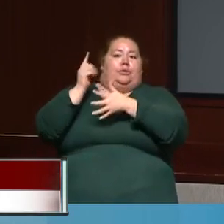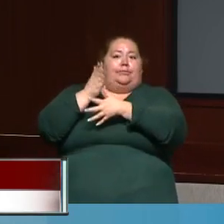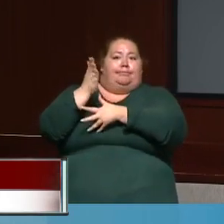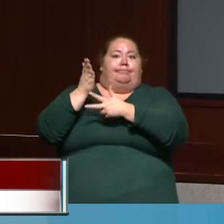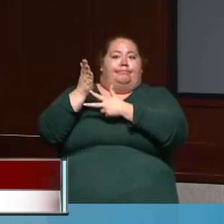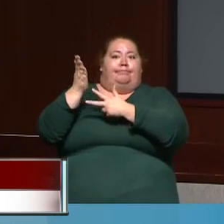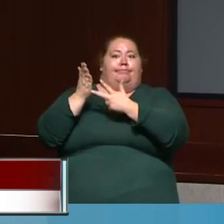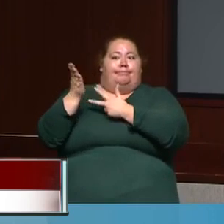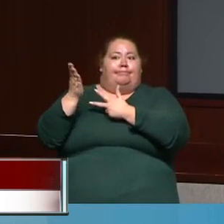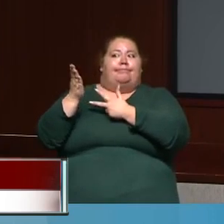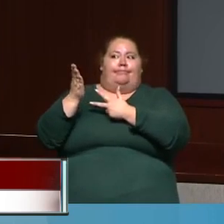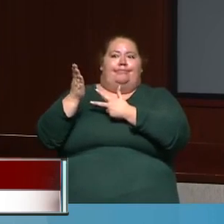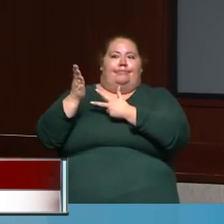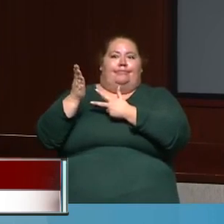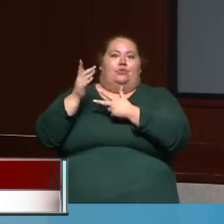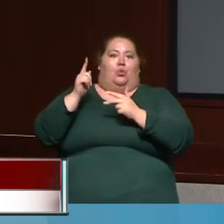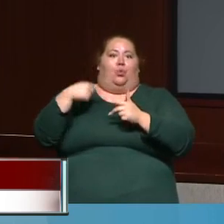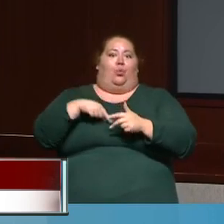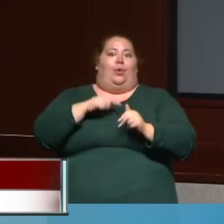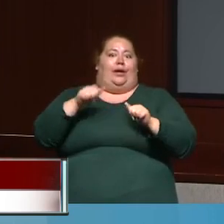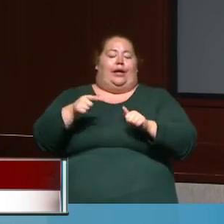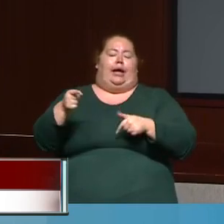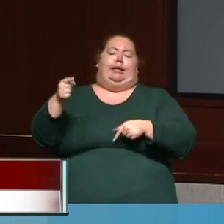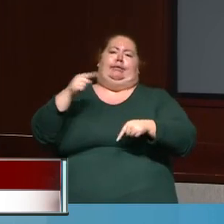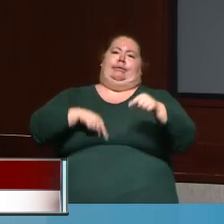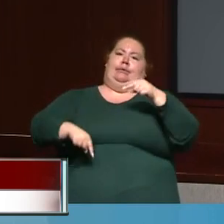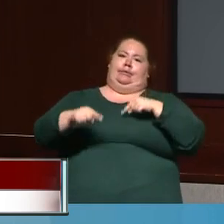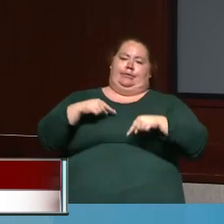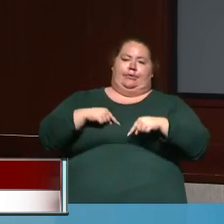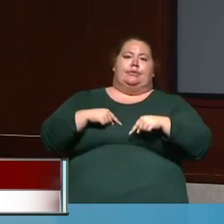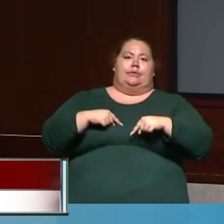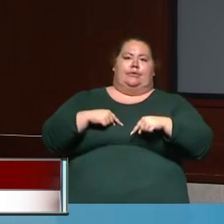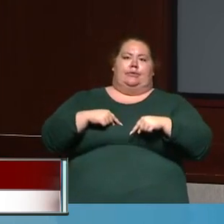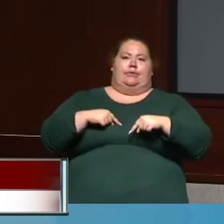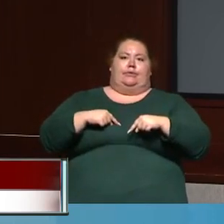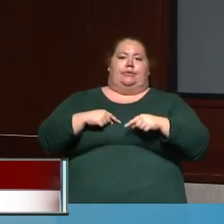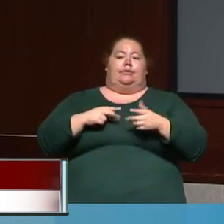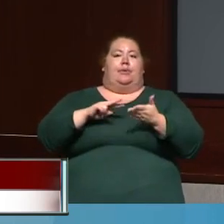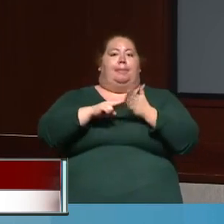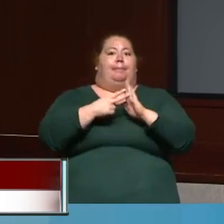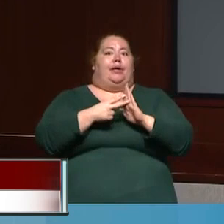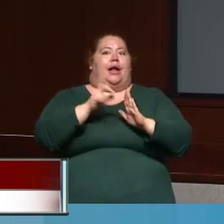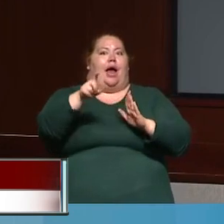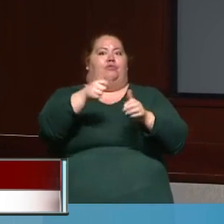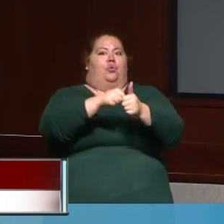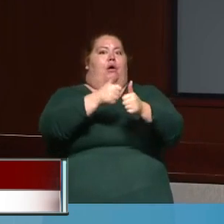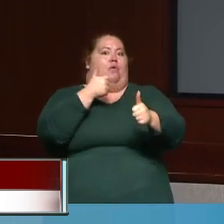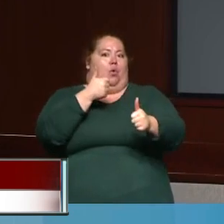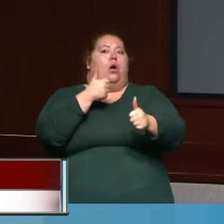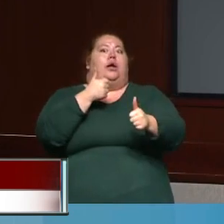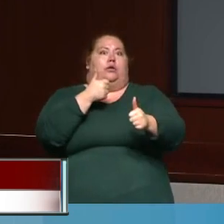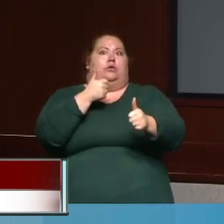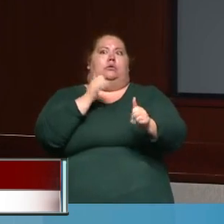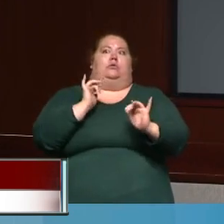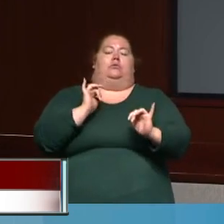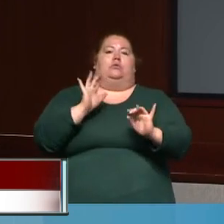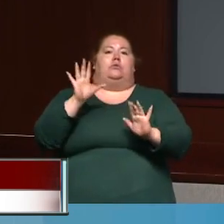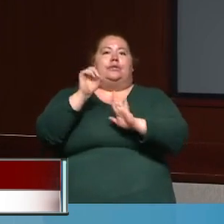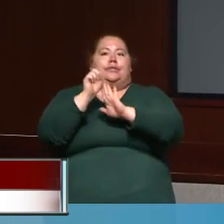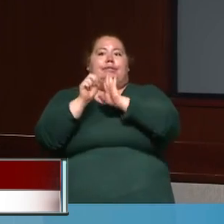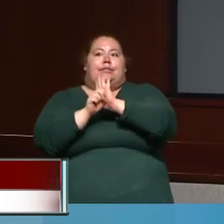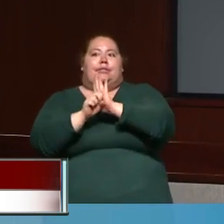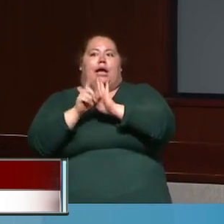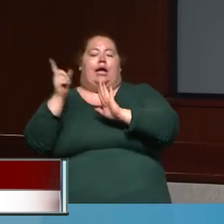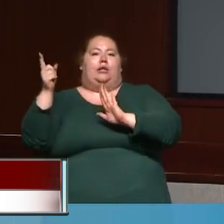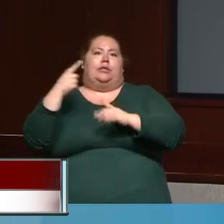meet. So the lesson is that to avoid having the state come out and